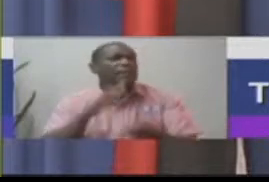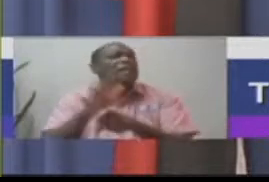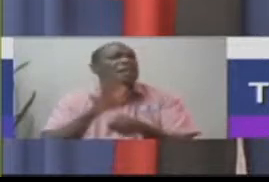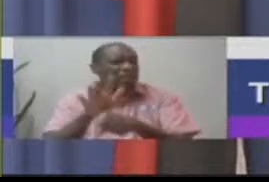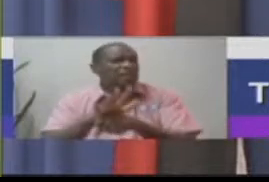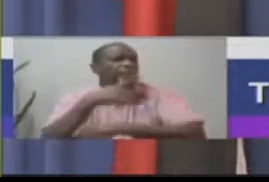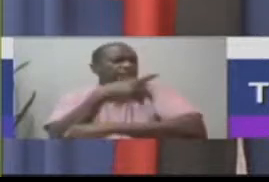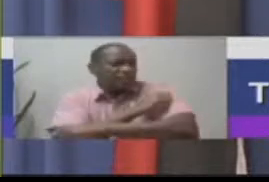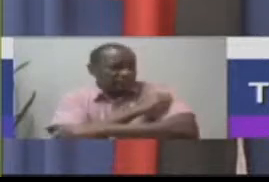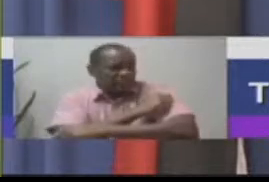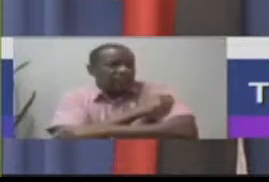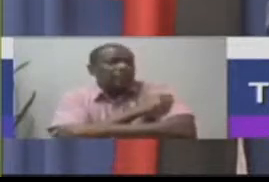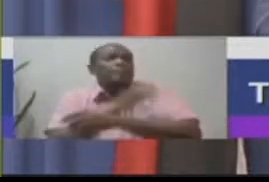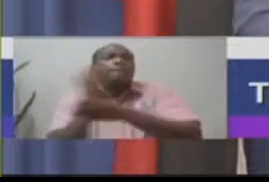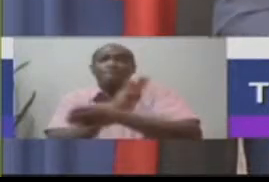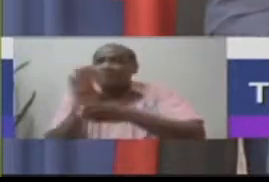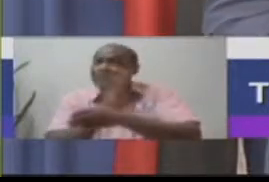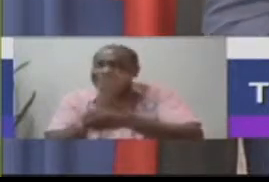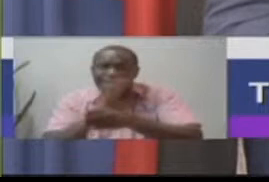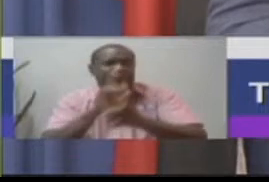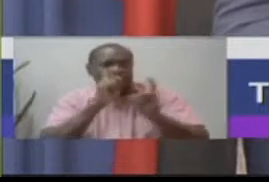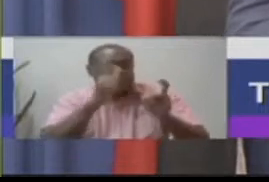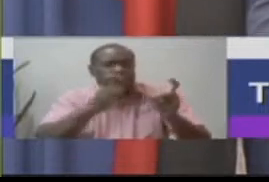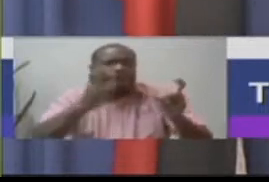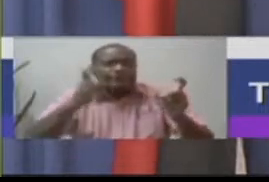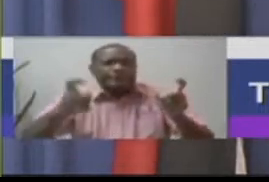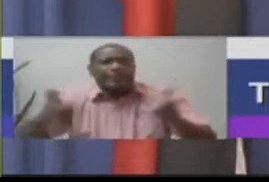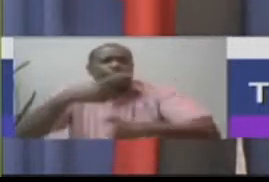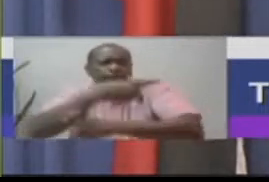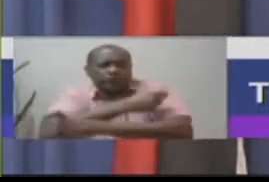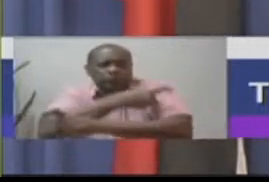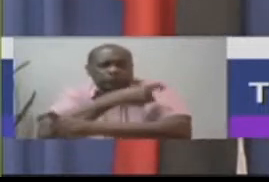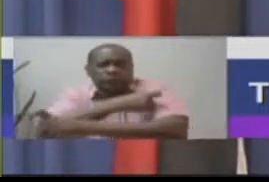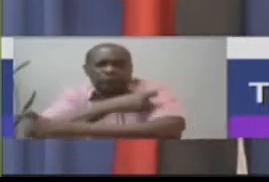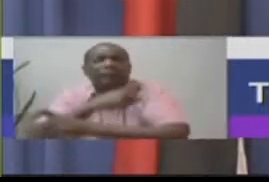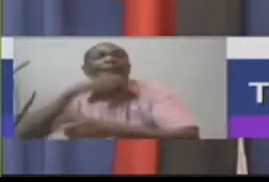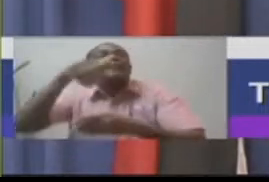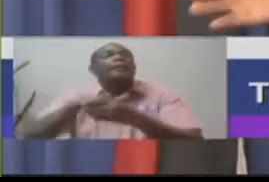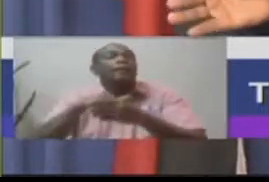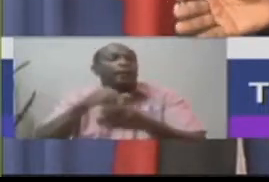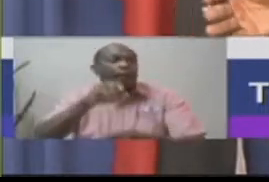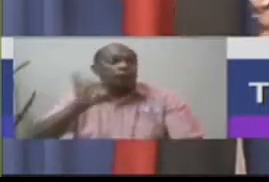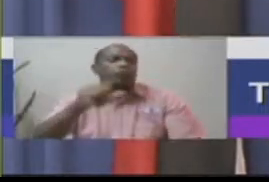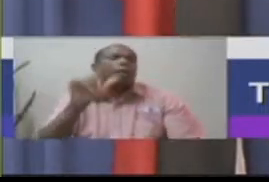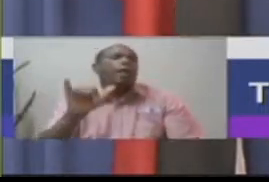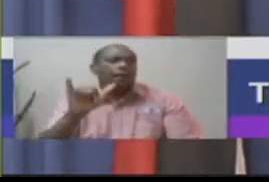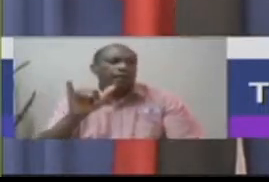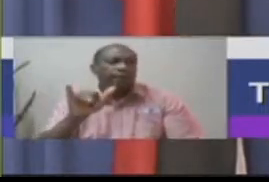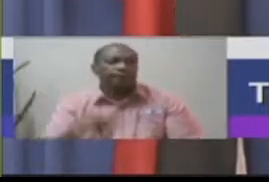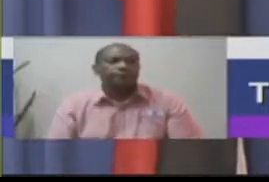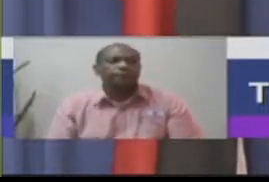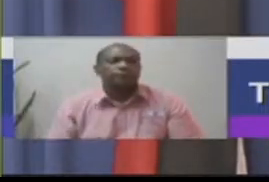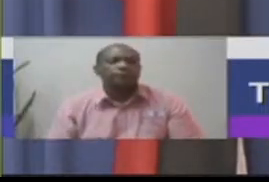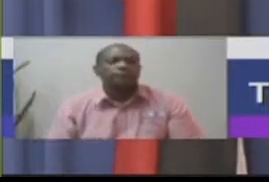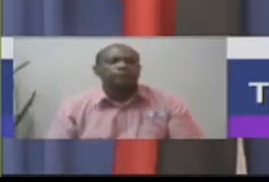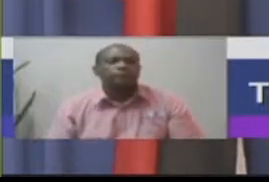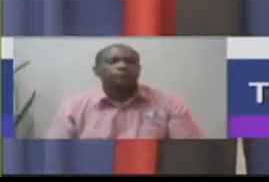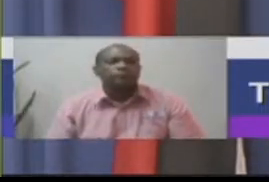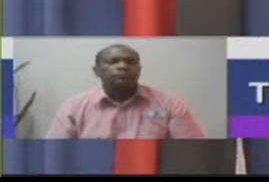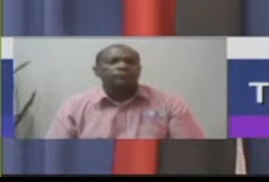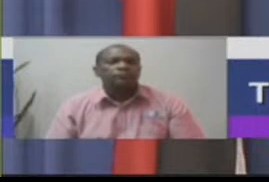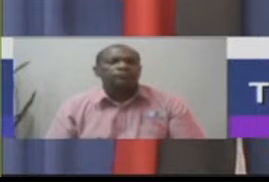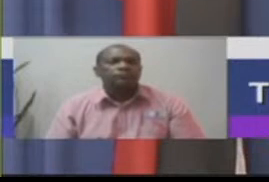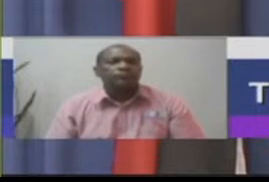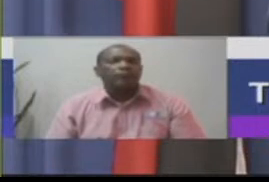streams are now, we are now awaiting shipment documents. But the confirmation of the